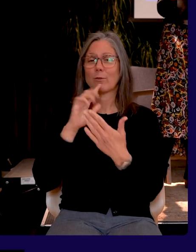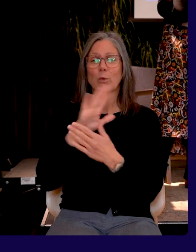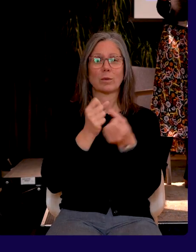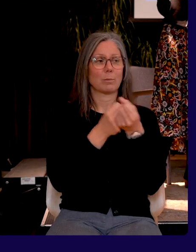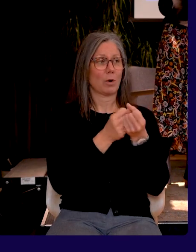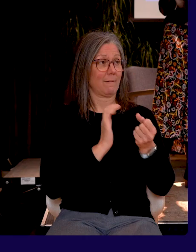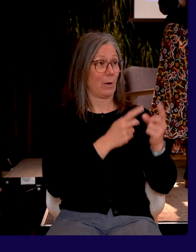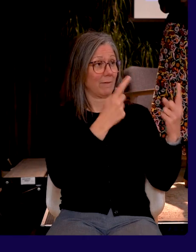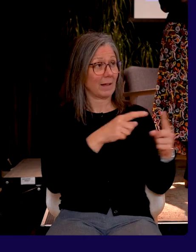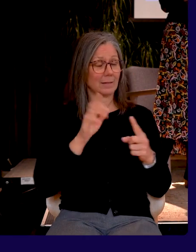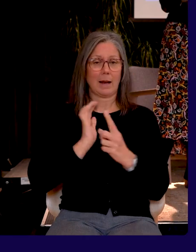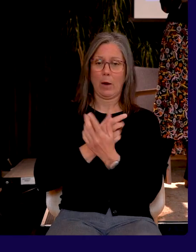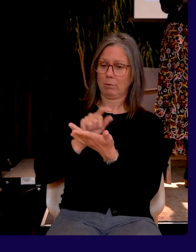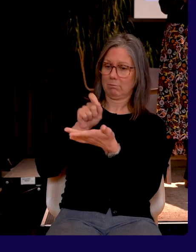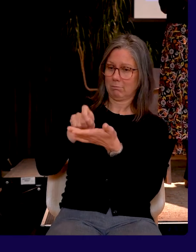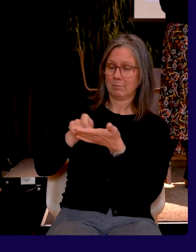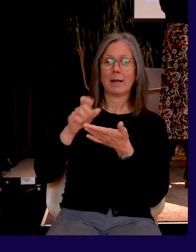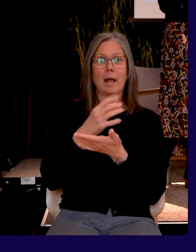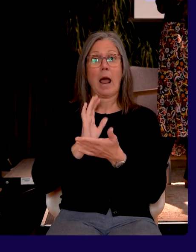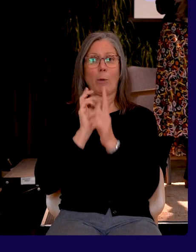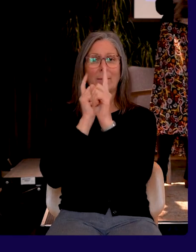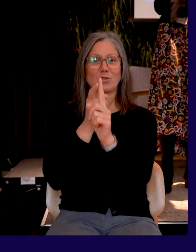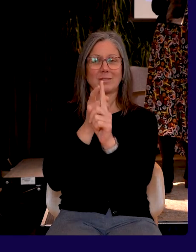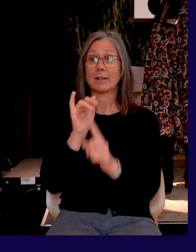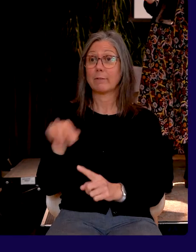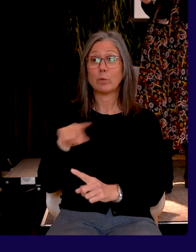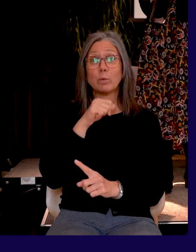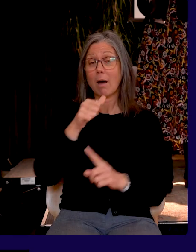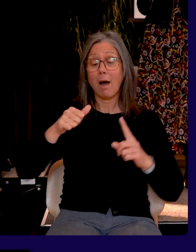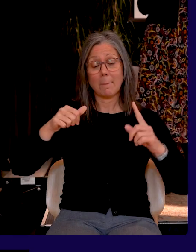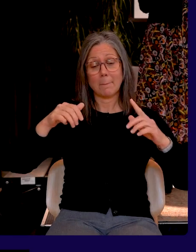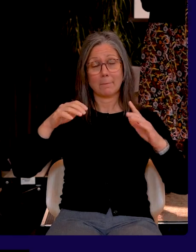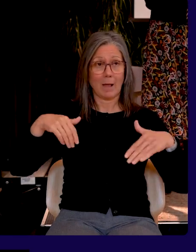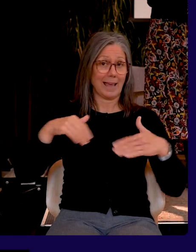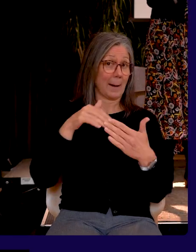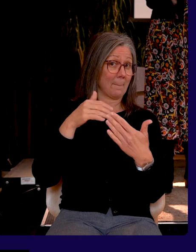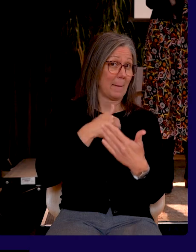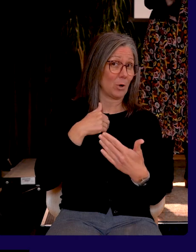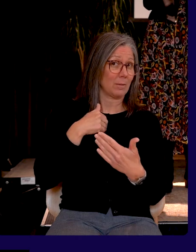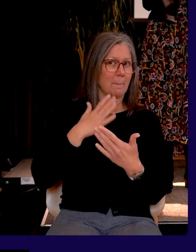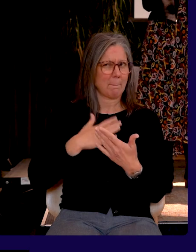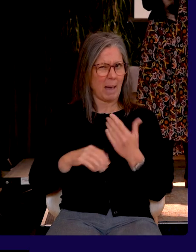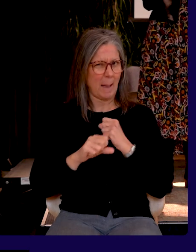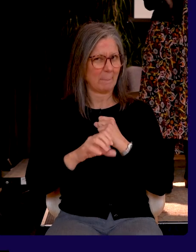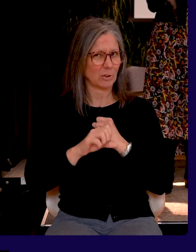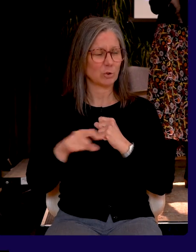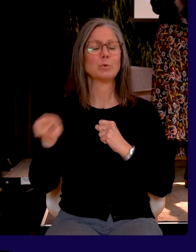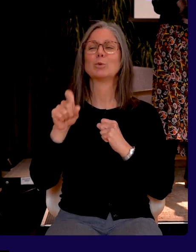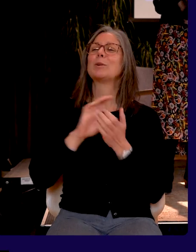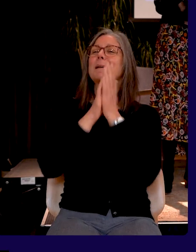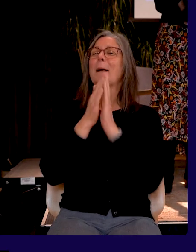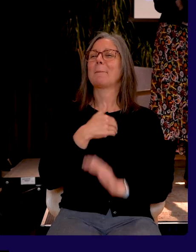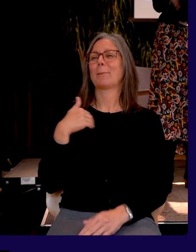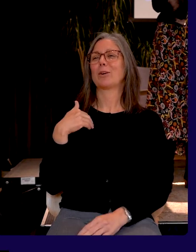our events and our journalism and our mission. If you are not already a member, this is my pitch, y'all. You need to become a member. You can do